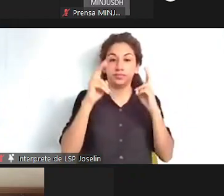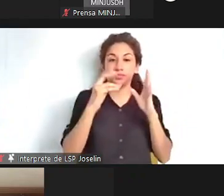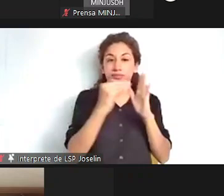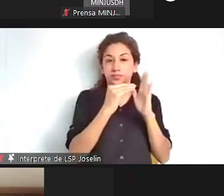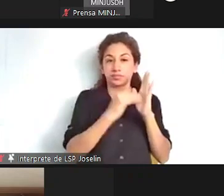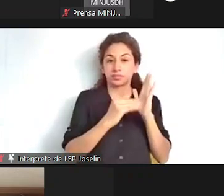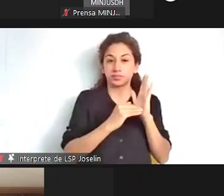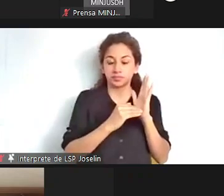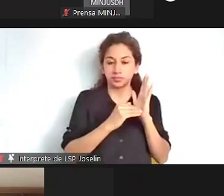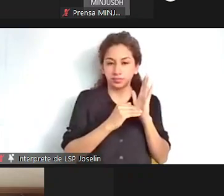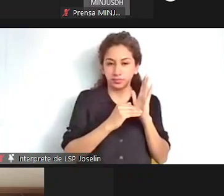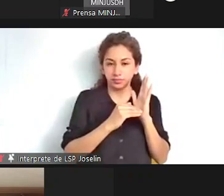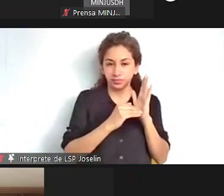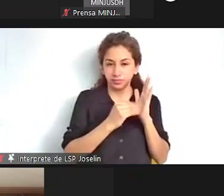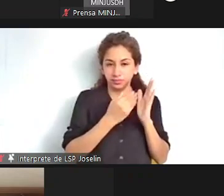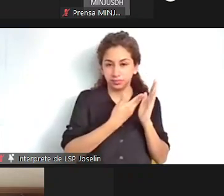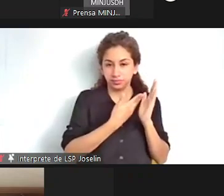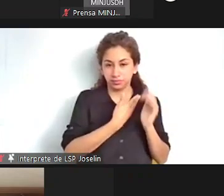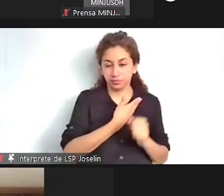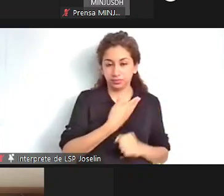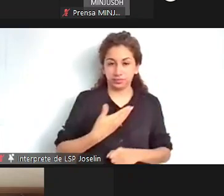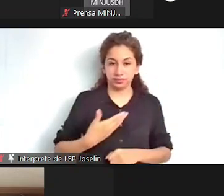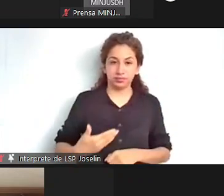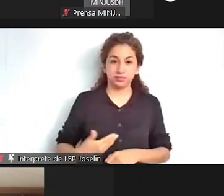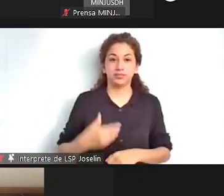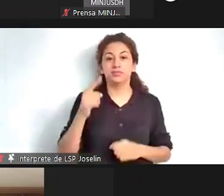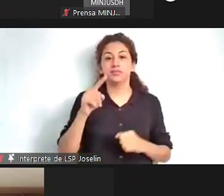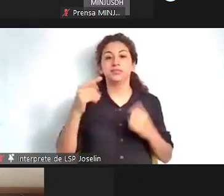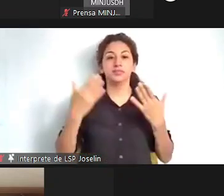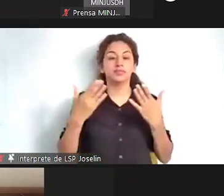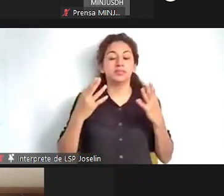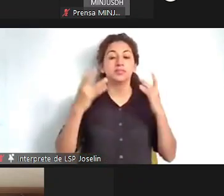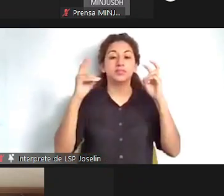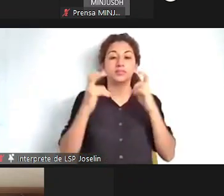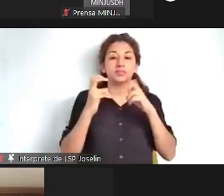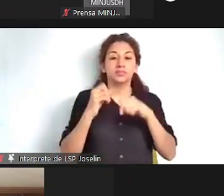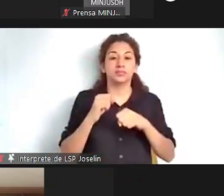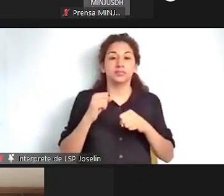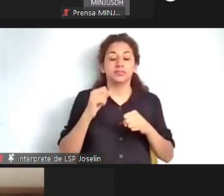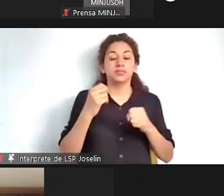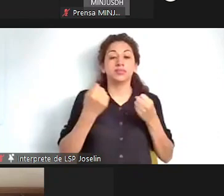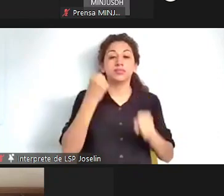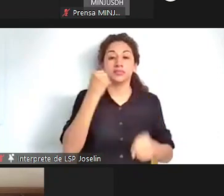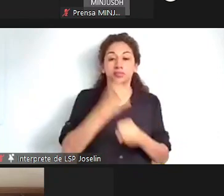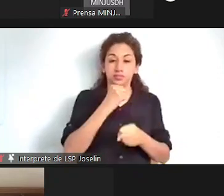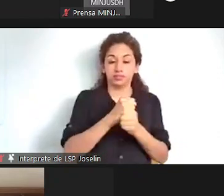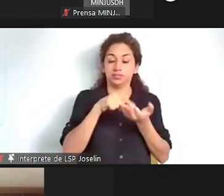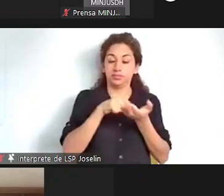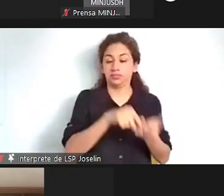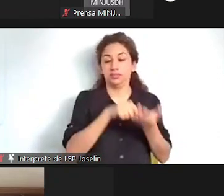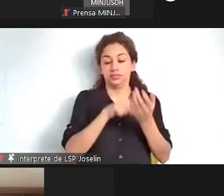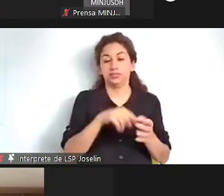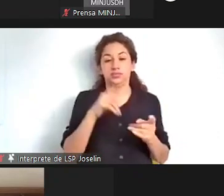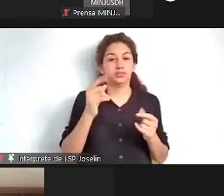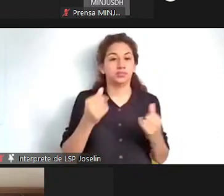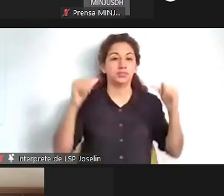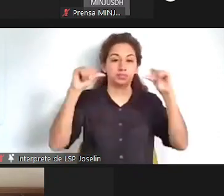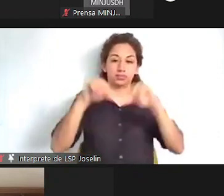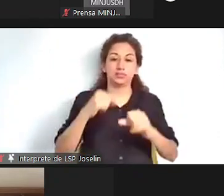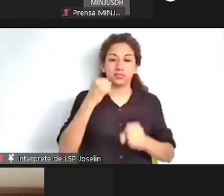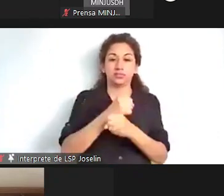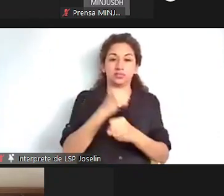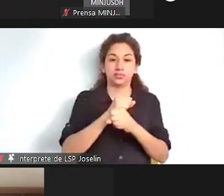inclusion of measures with the businesses that incur on